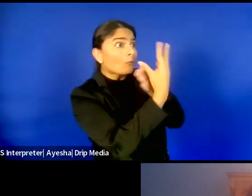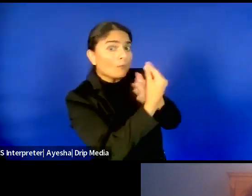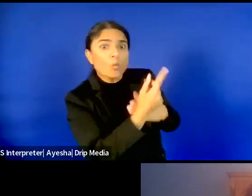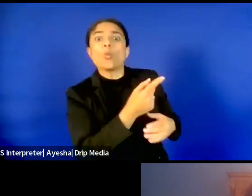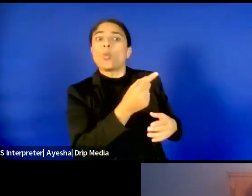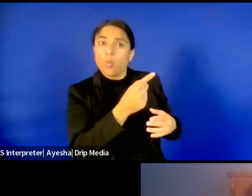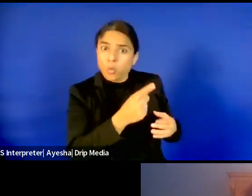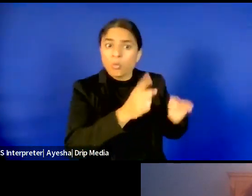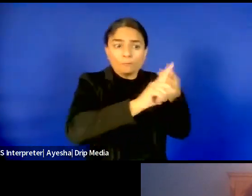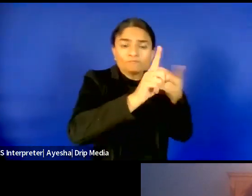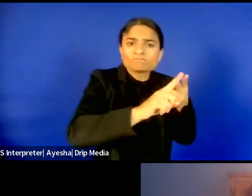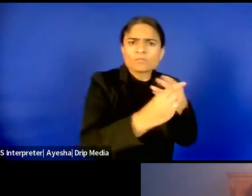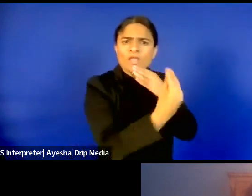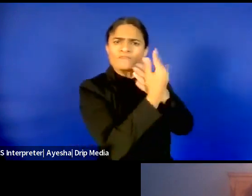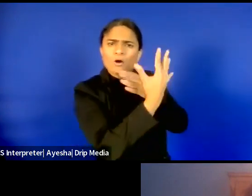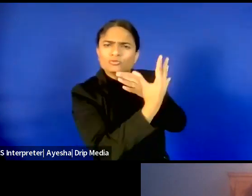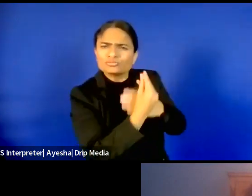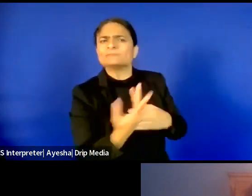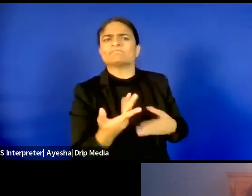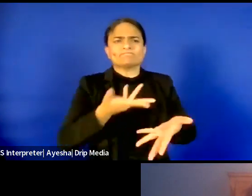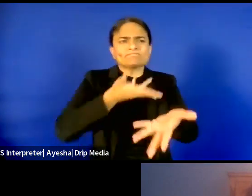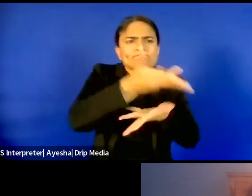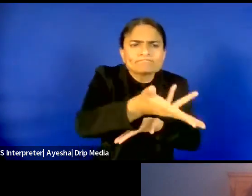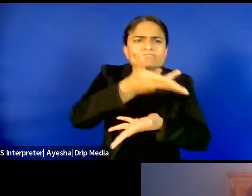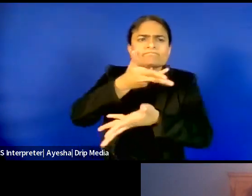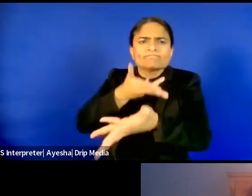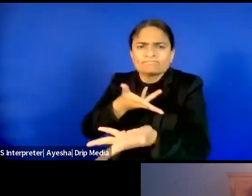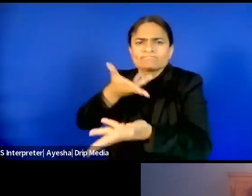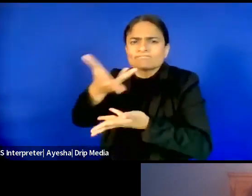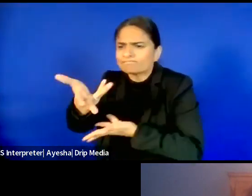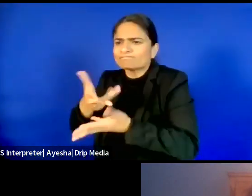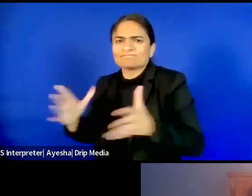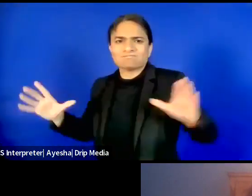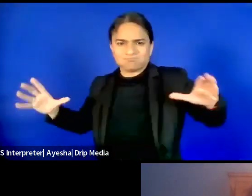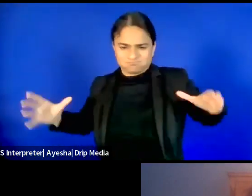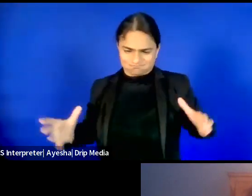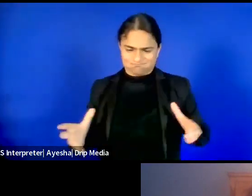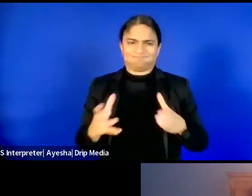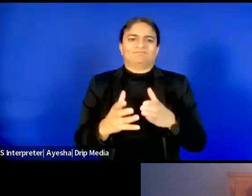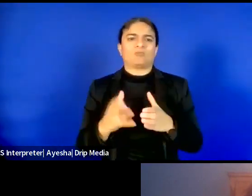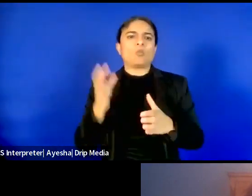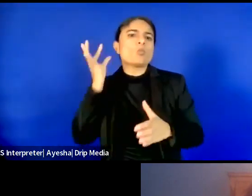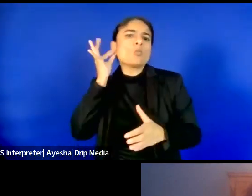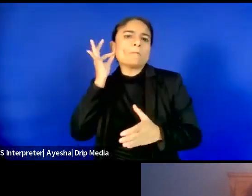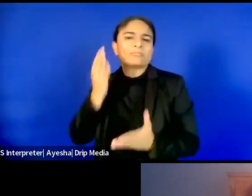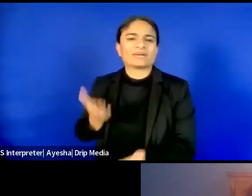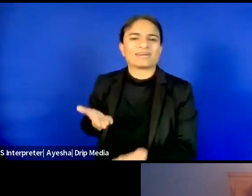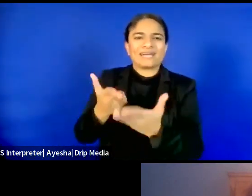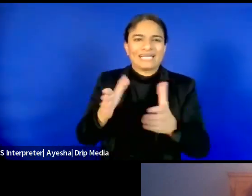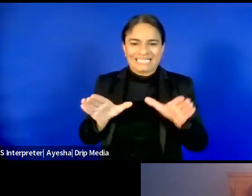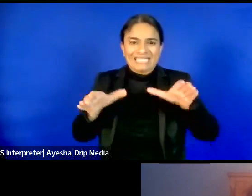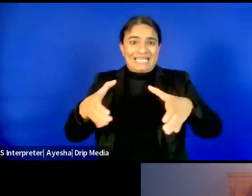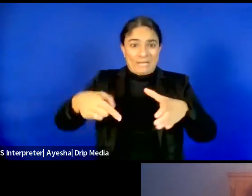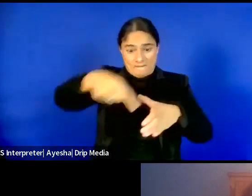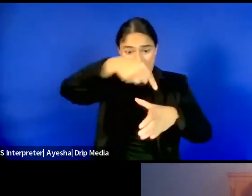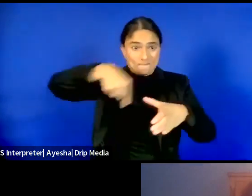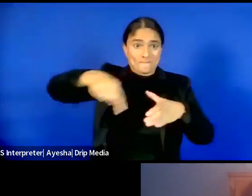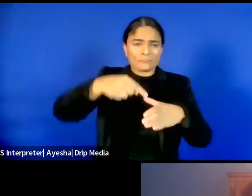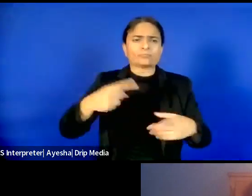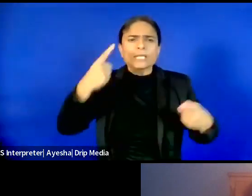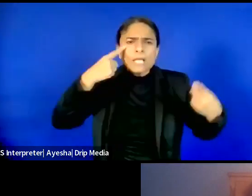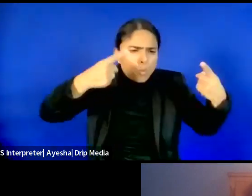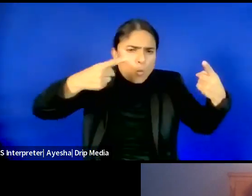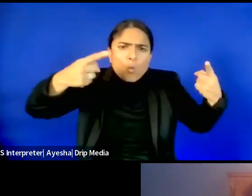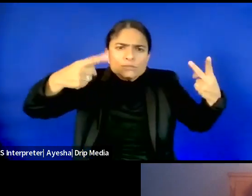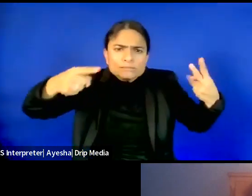on to the Women Deliver team. And I think having those audits of our physical spaces and